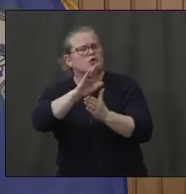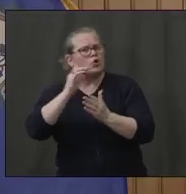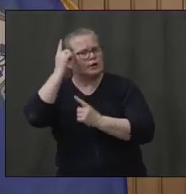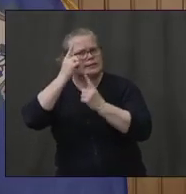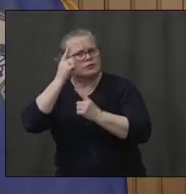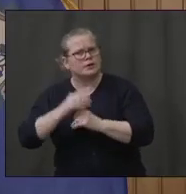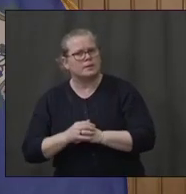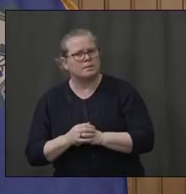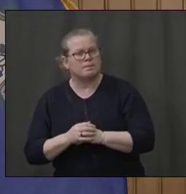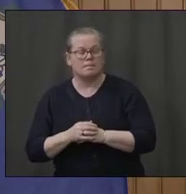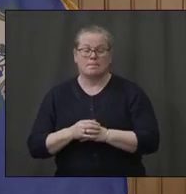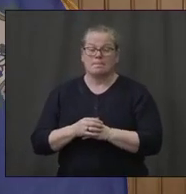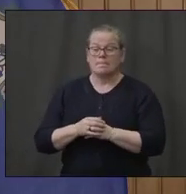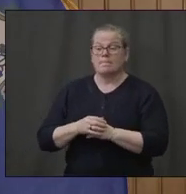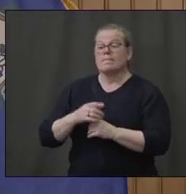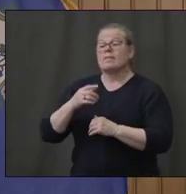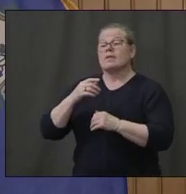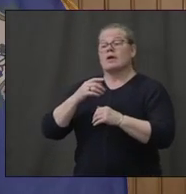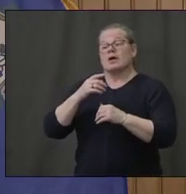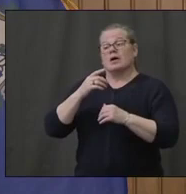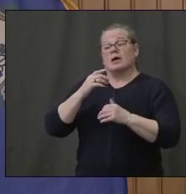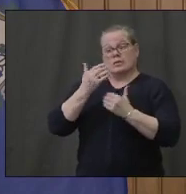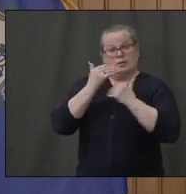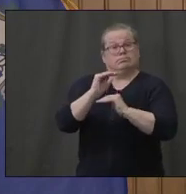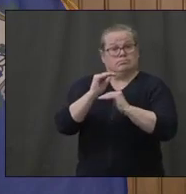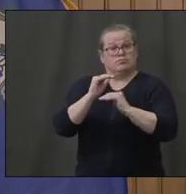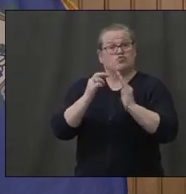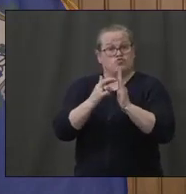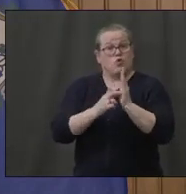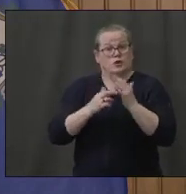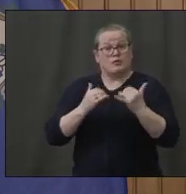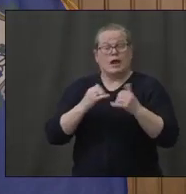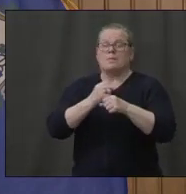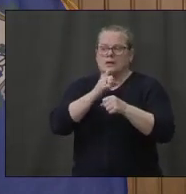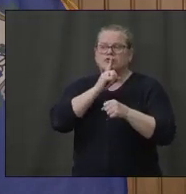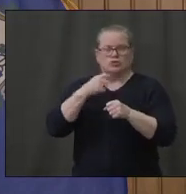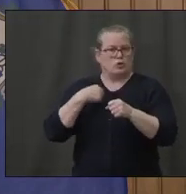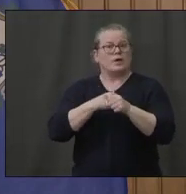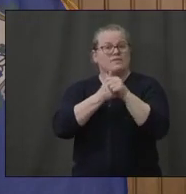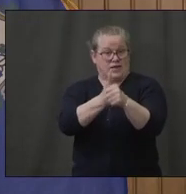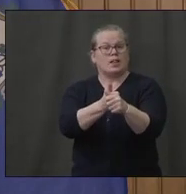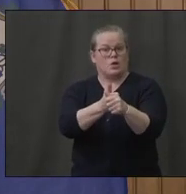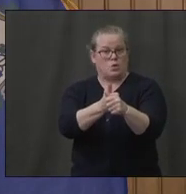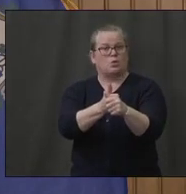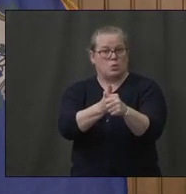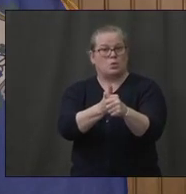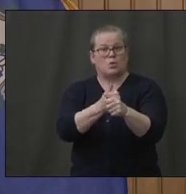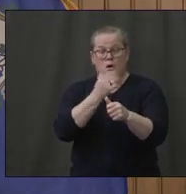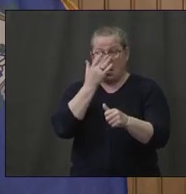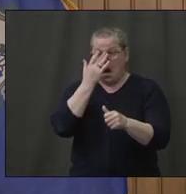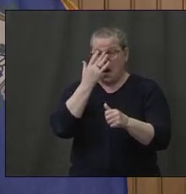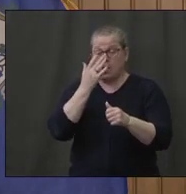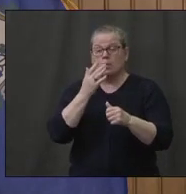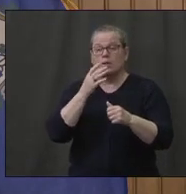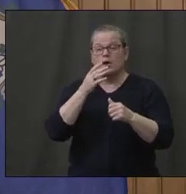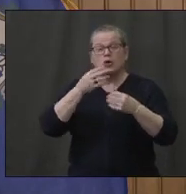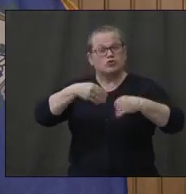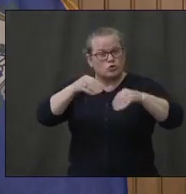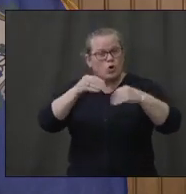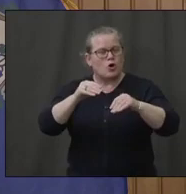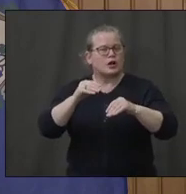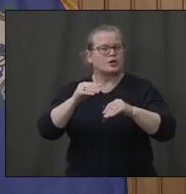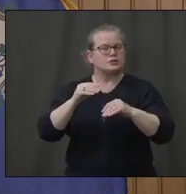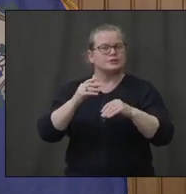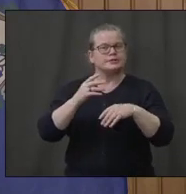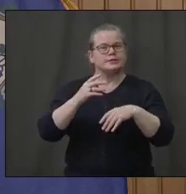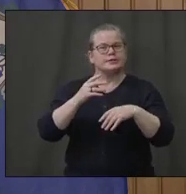I'm making sure we enforce the restrictions we got right now, Chris. And like I said, we've gone to a lot of these stores where there were some rumors.